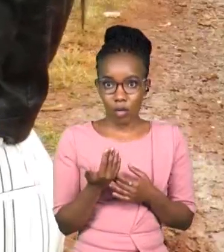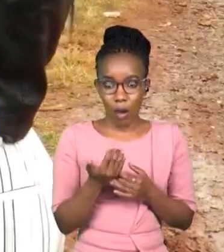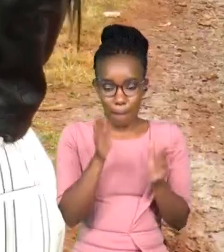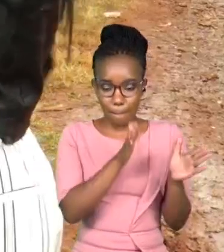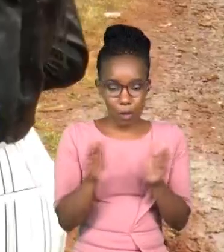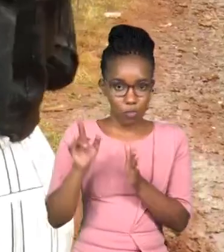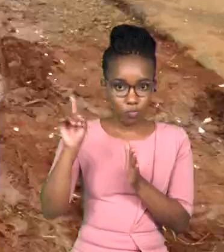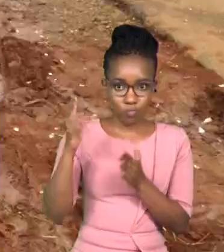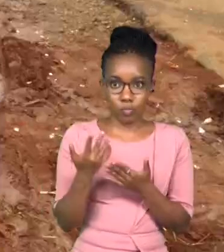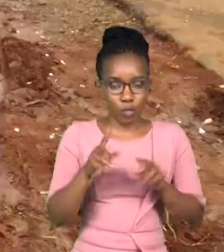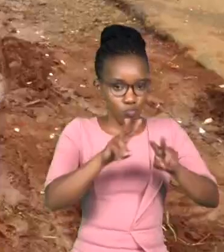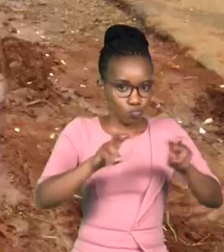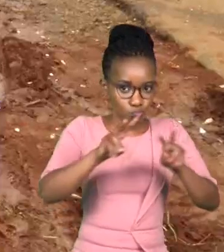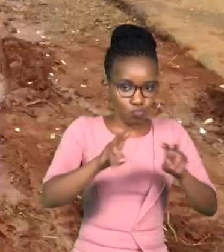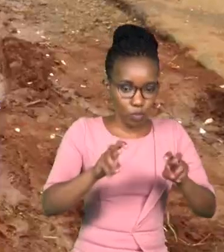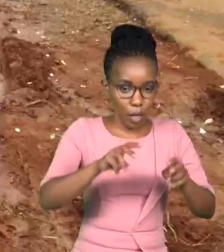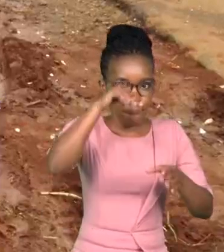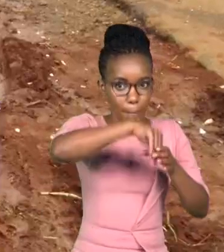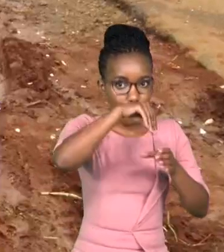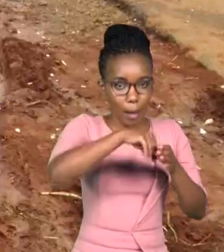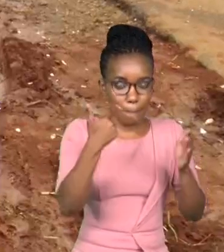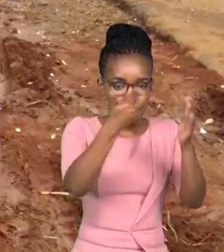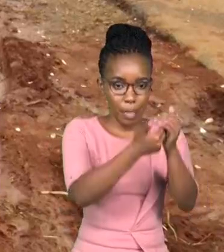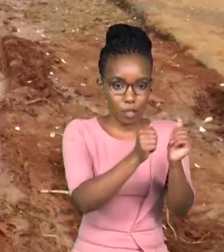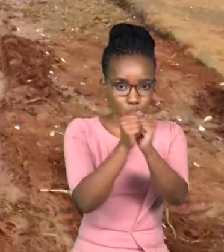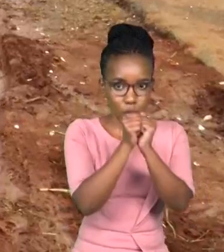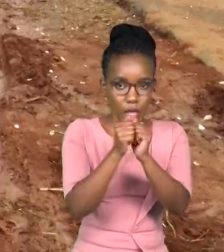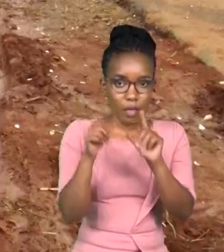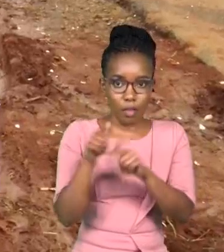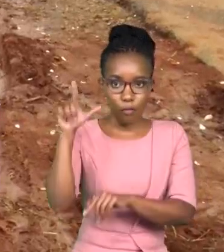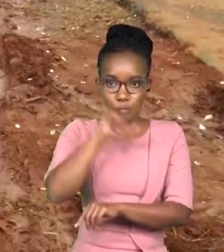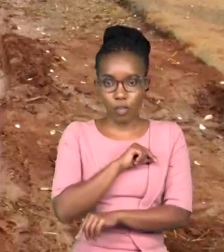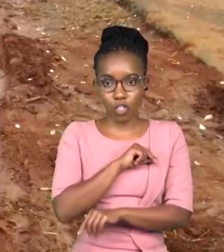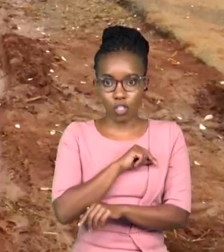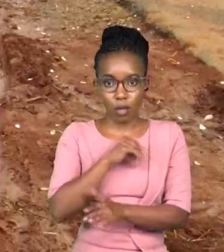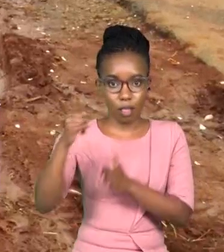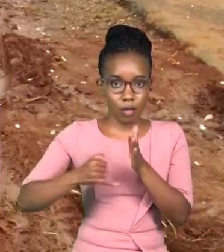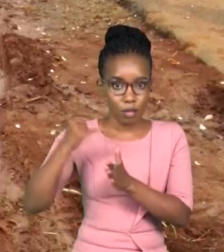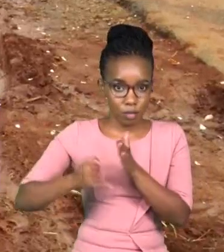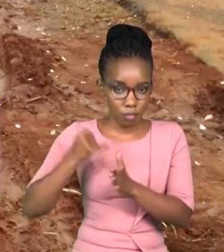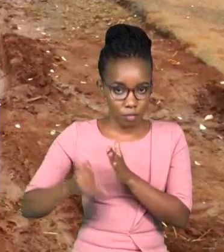they're in the process of looking for an investor who they will partner with to complete the processing plant.